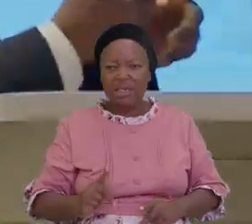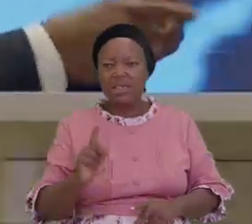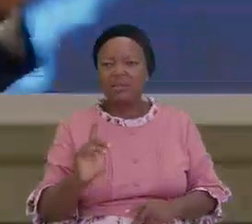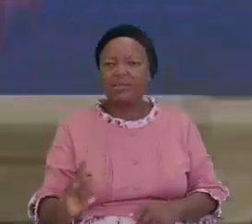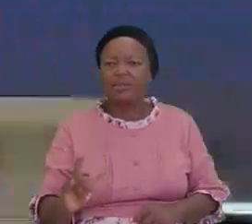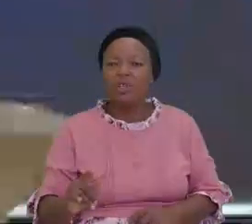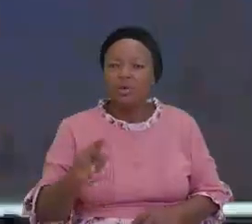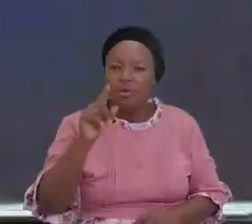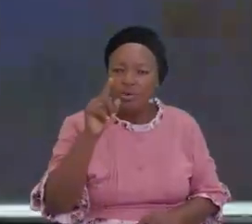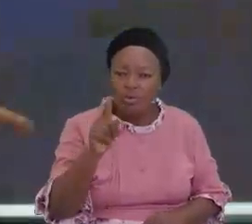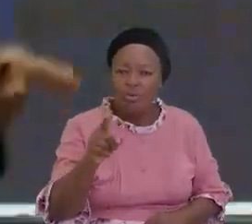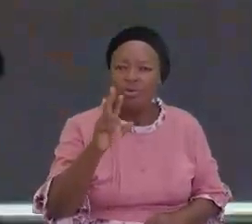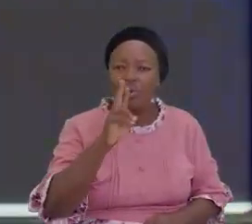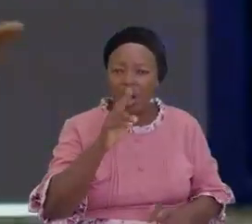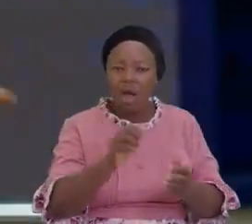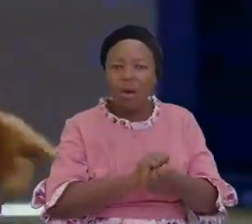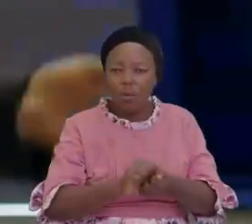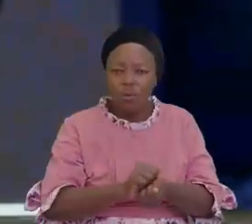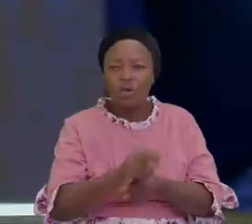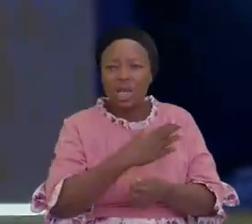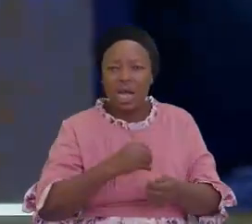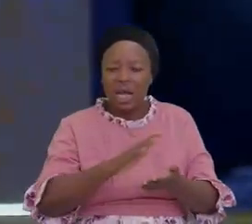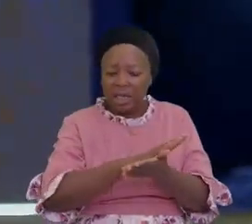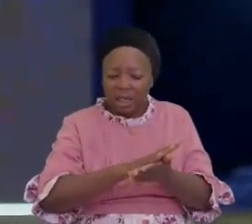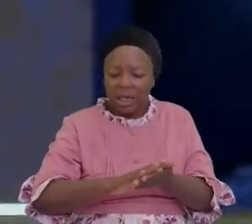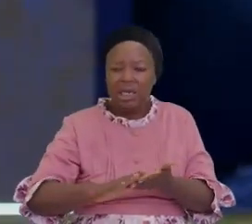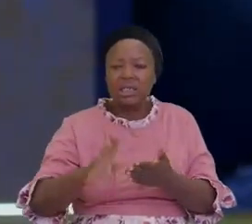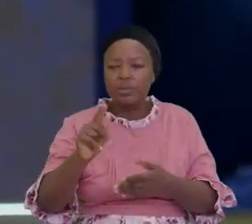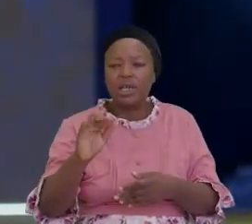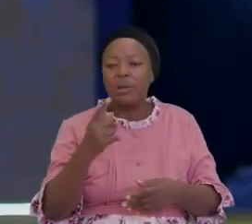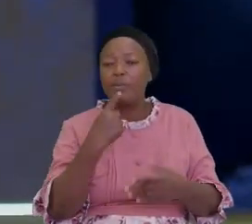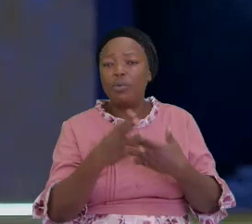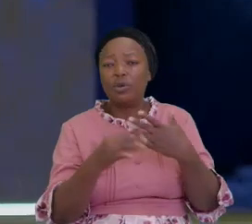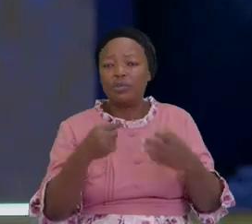you are washed and cleansed by the blood of the Lamb.